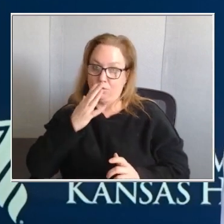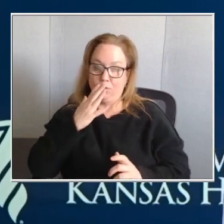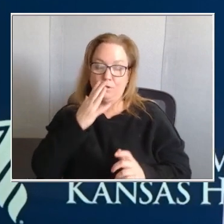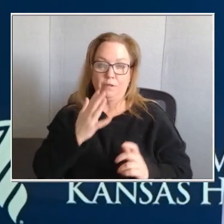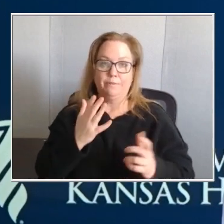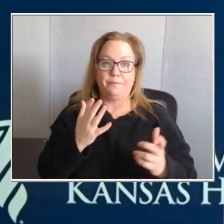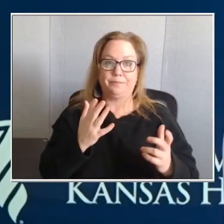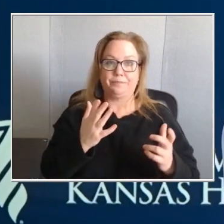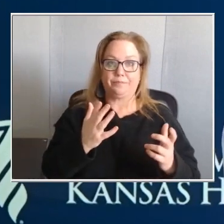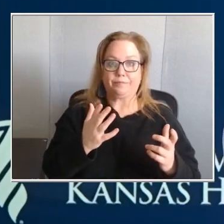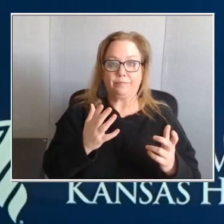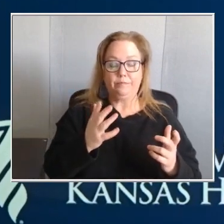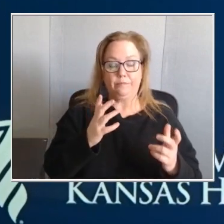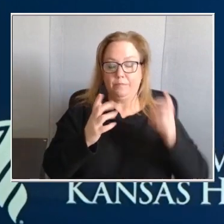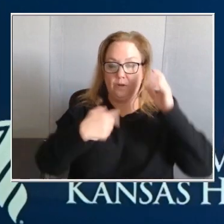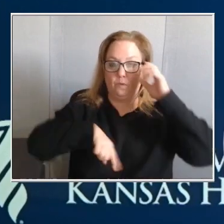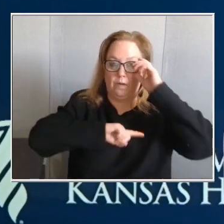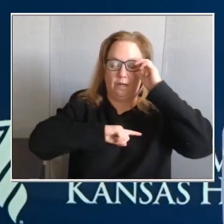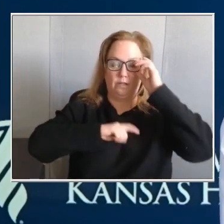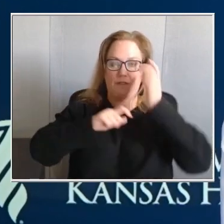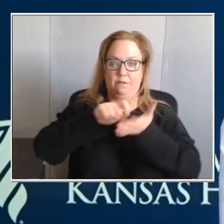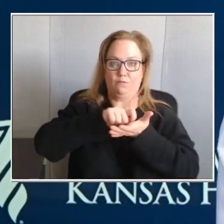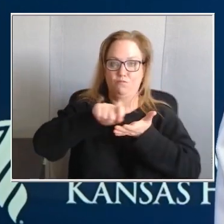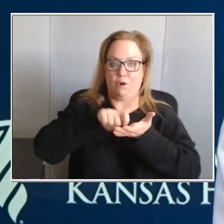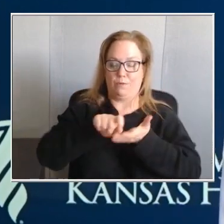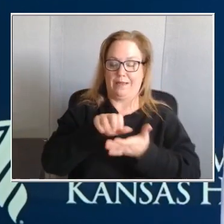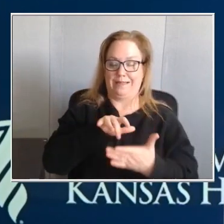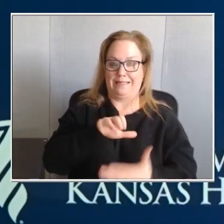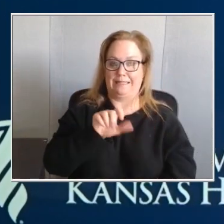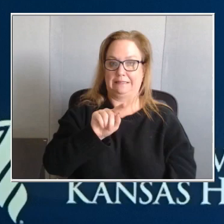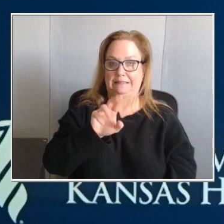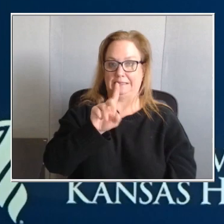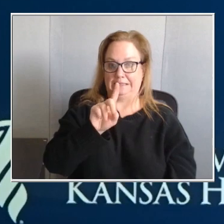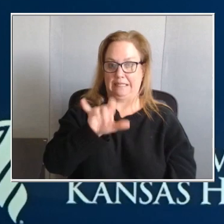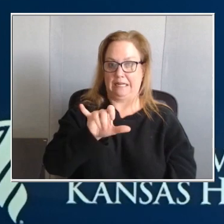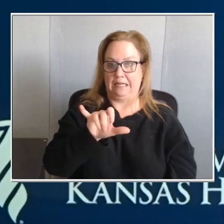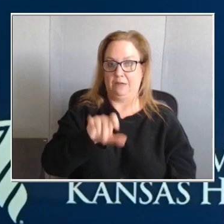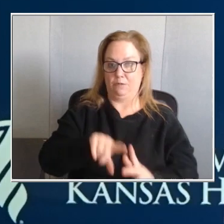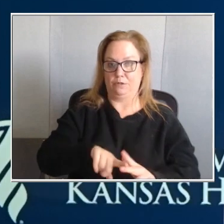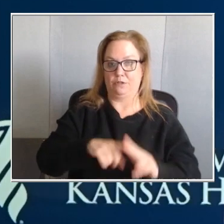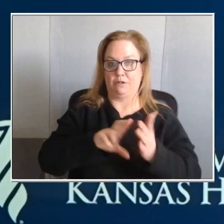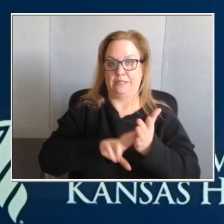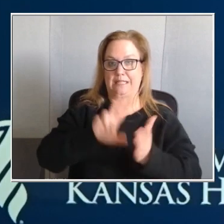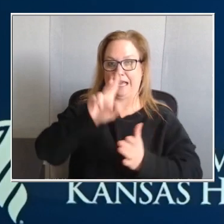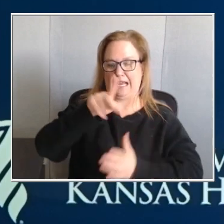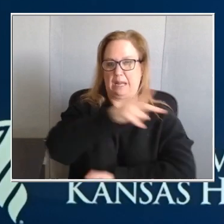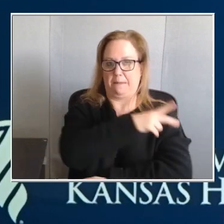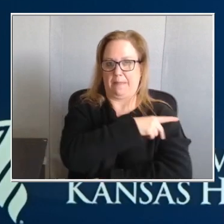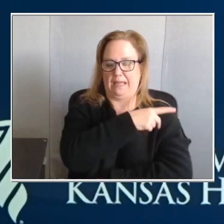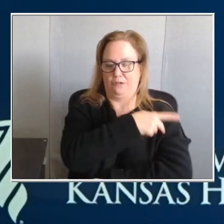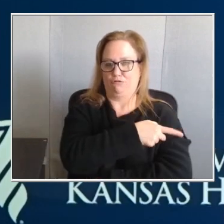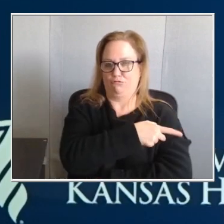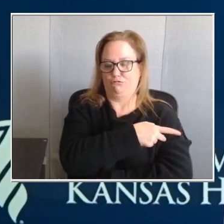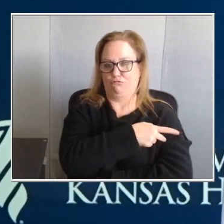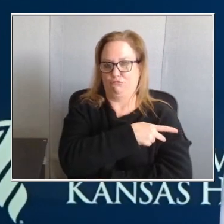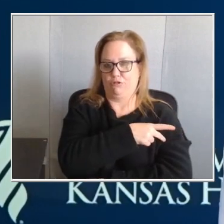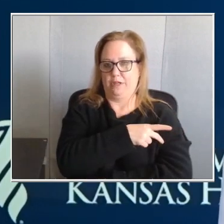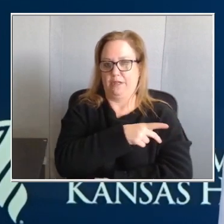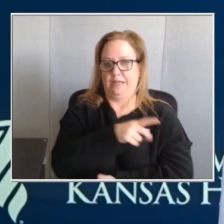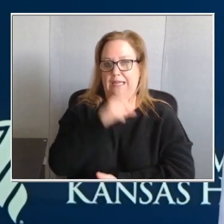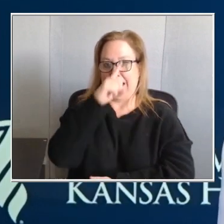so we just finished writing that study, and we'll start enrolling patients probably sometime latter part of the